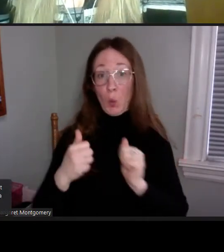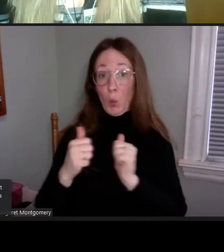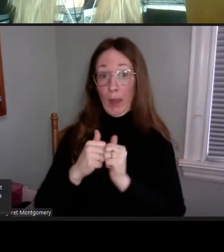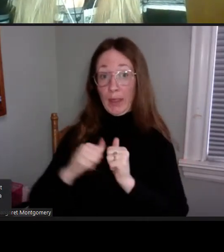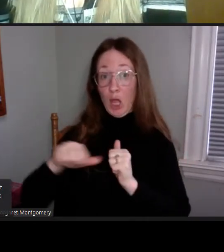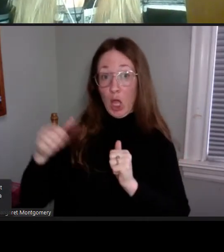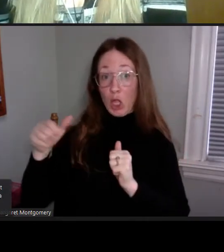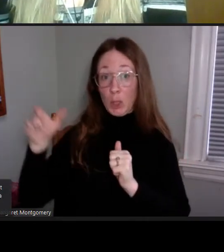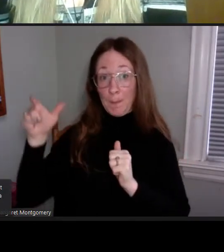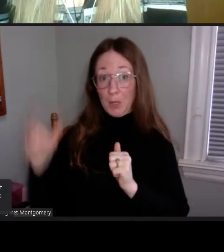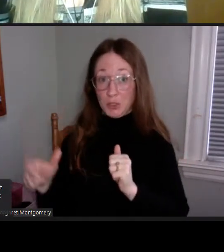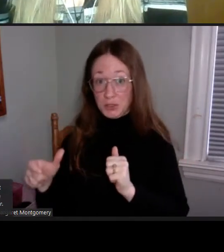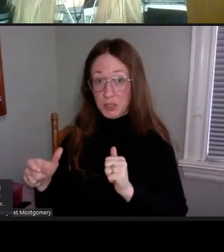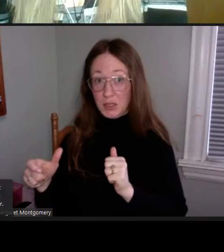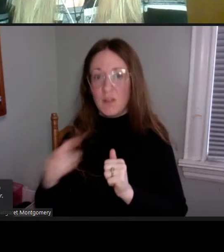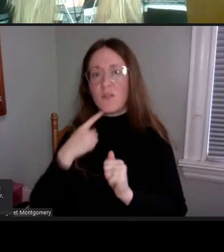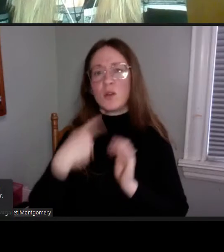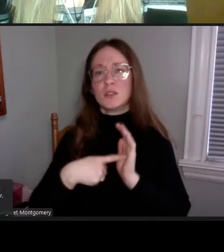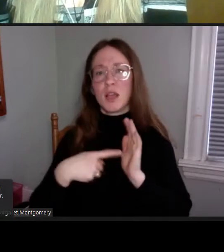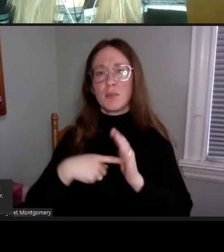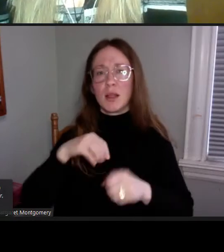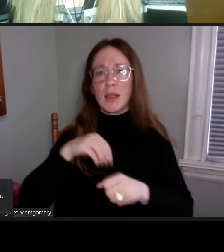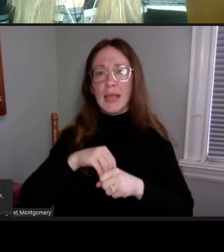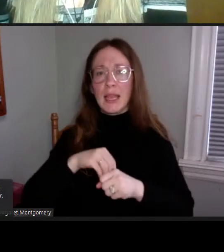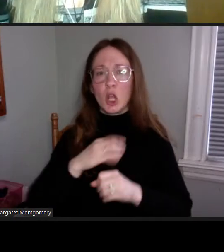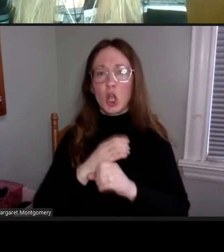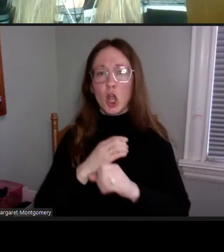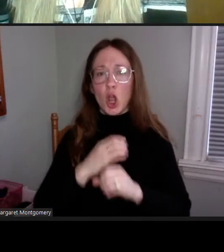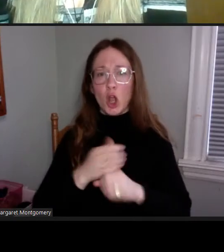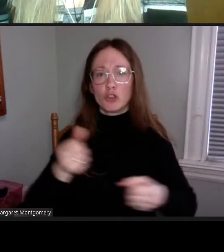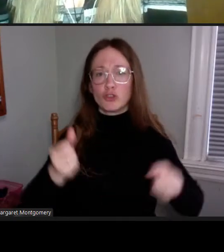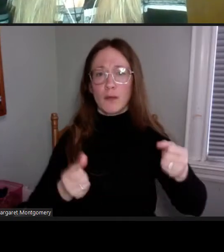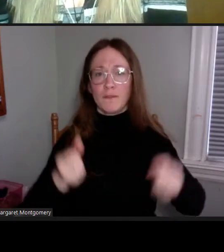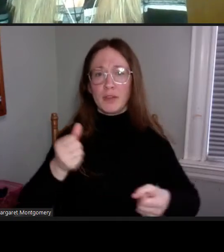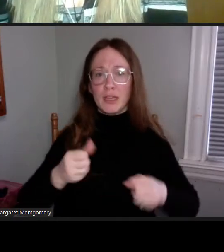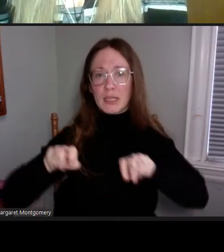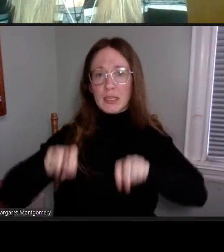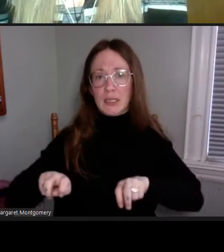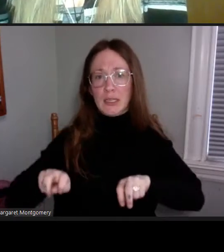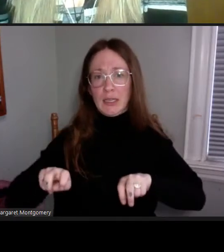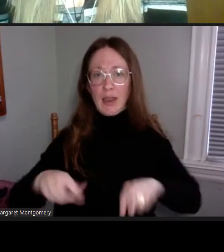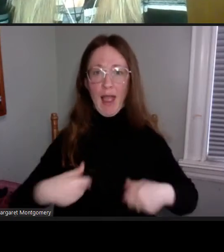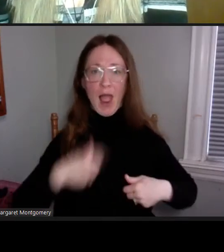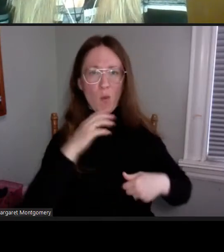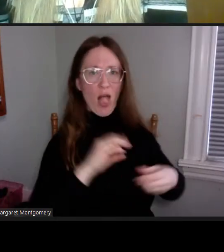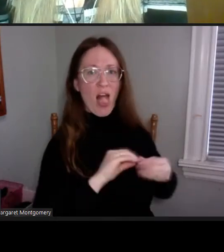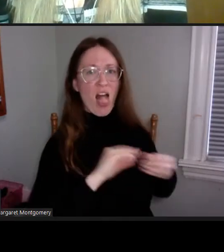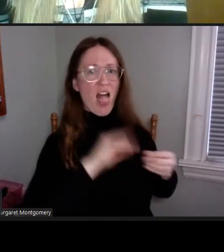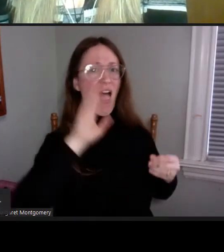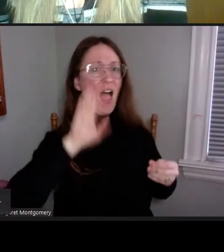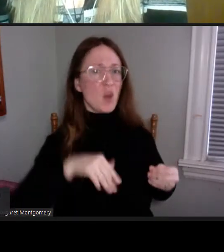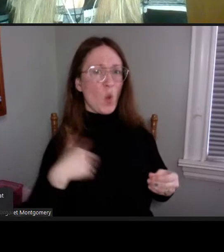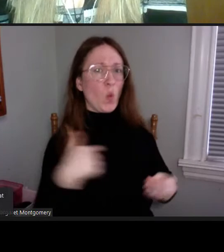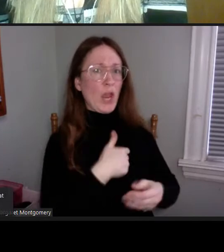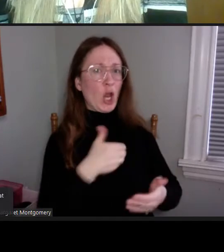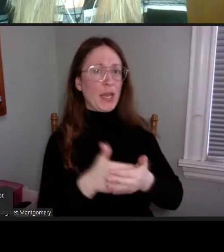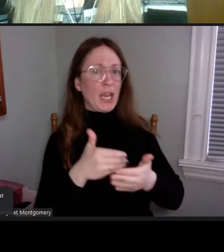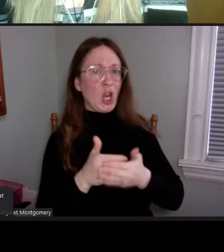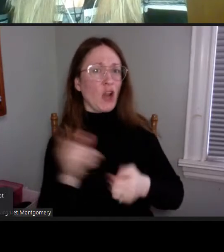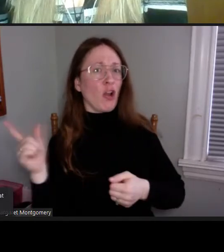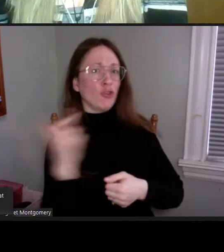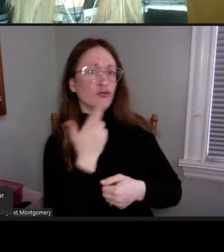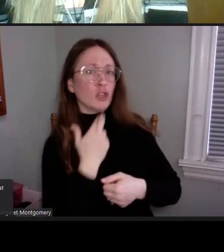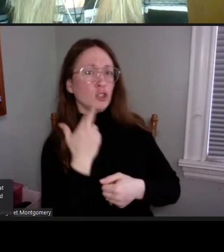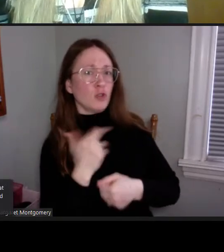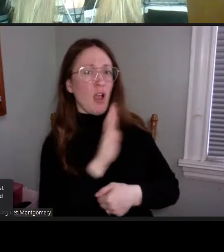and we're driving around in the car, I know where we're at. I can tell you, I remember a coworker started at LifeTrack and we were out going